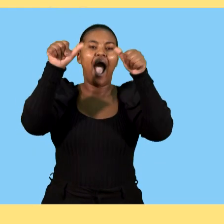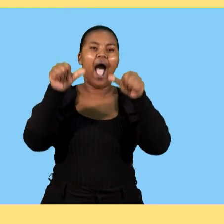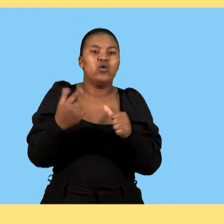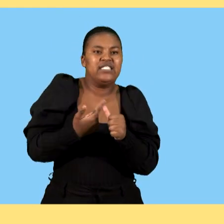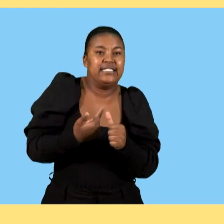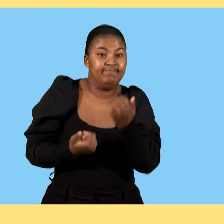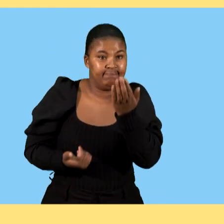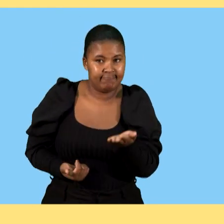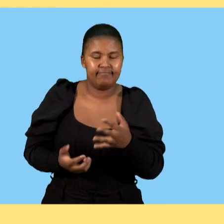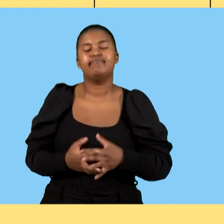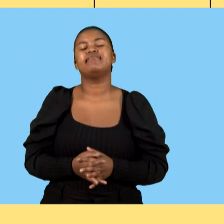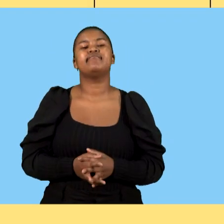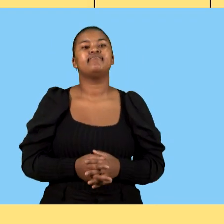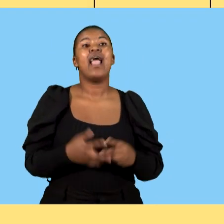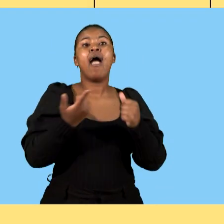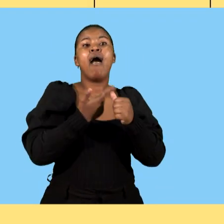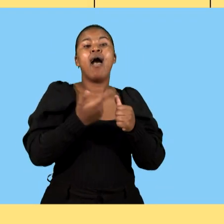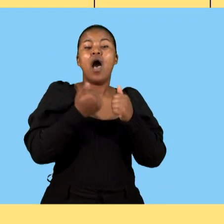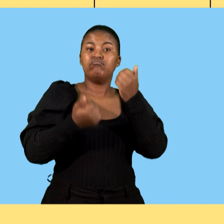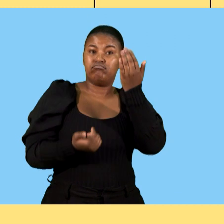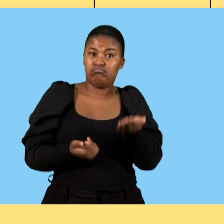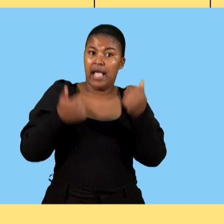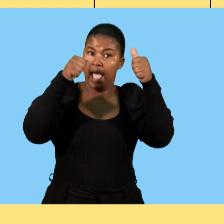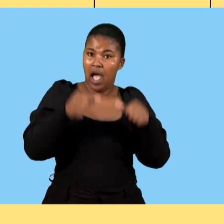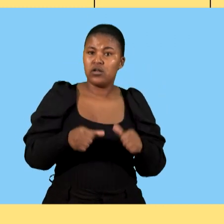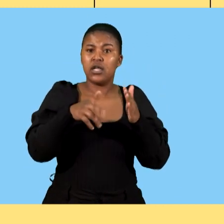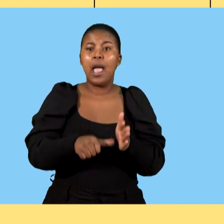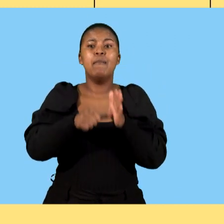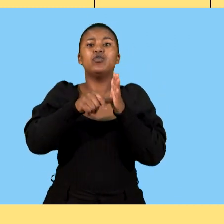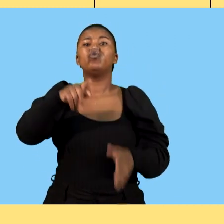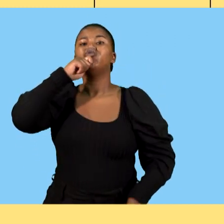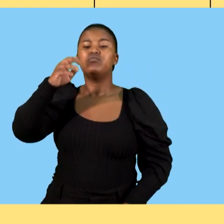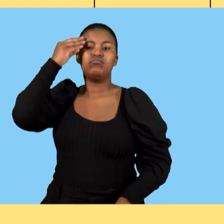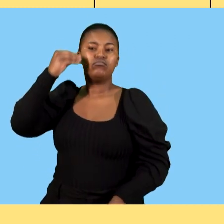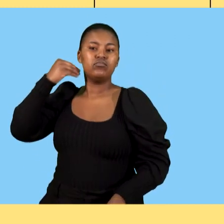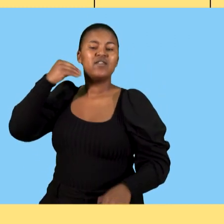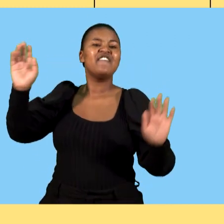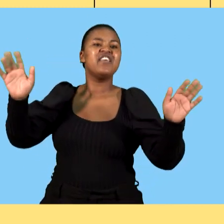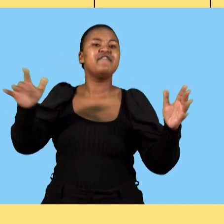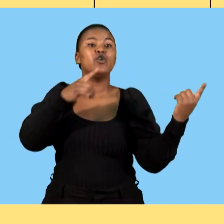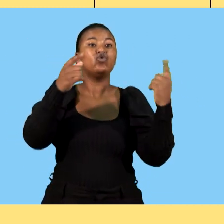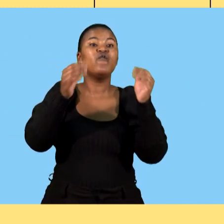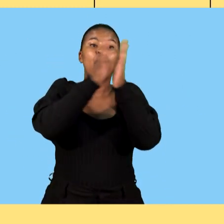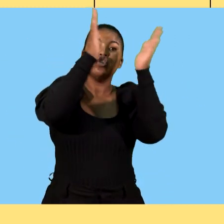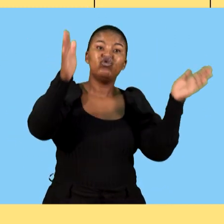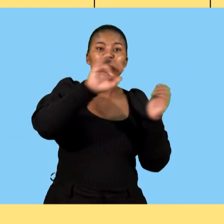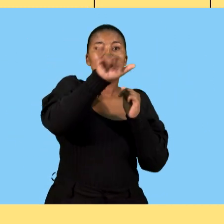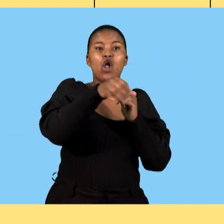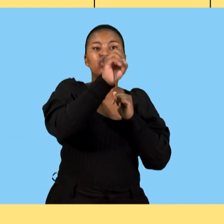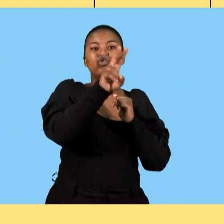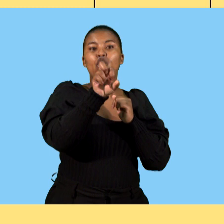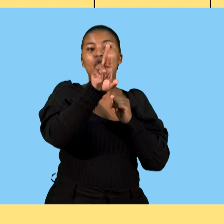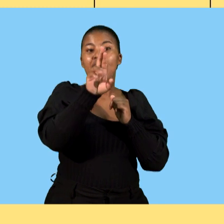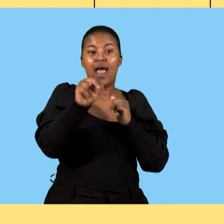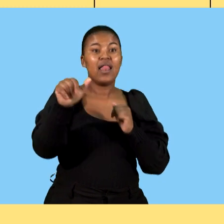equation. In the accounting equation, it is very important for you to remember what you'd have done in the general journal. In this case,